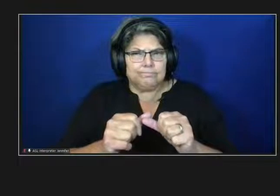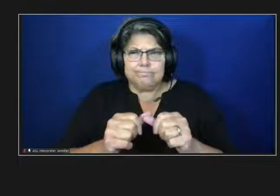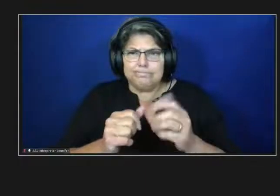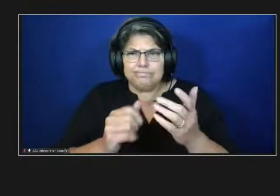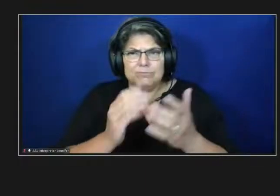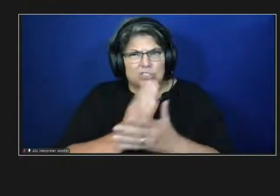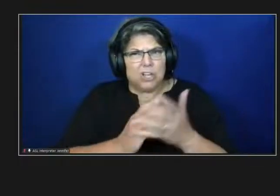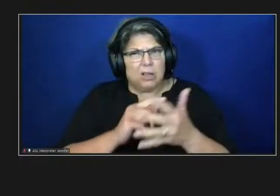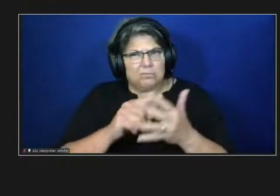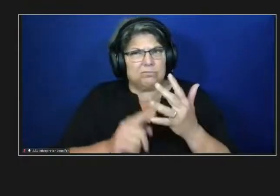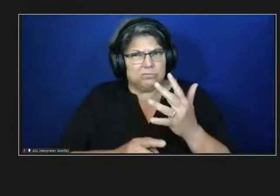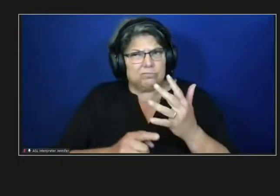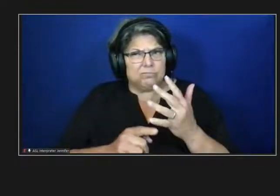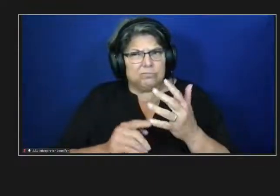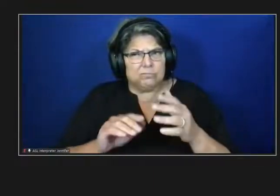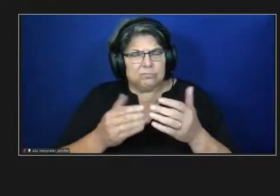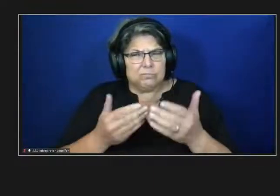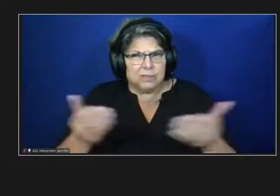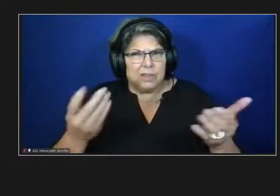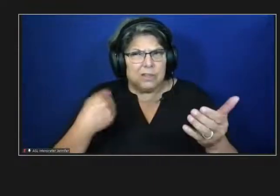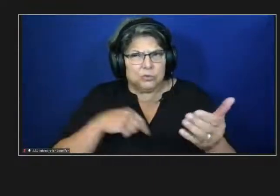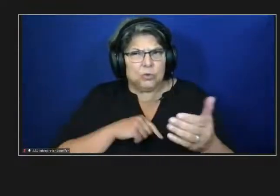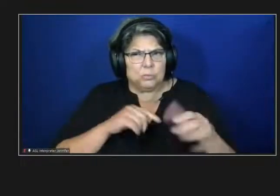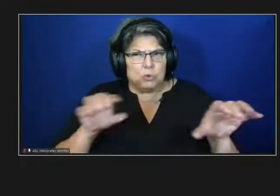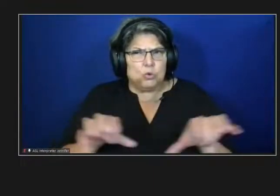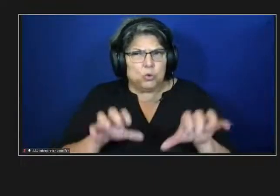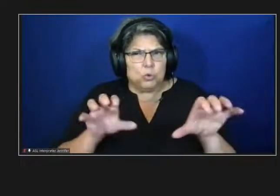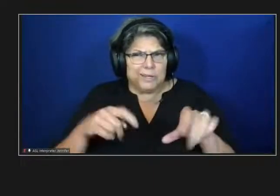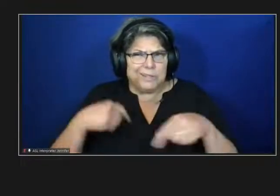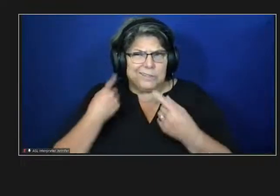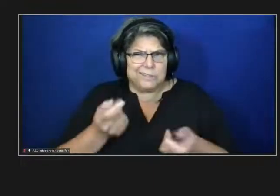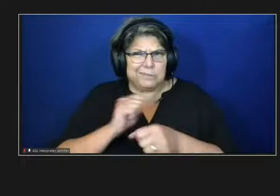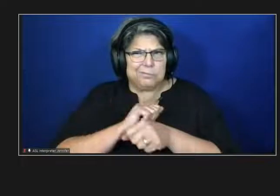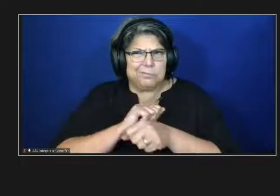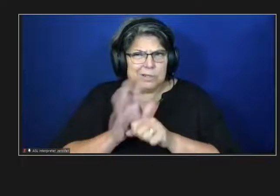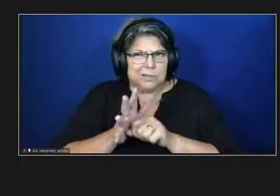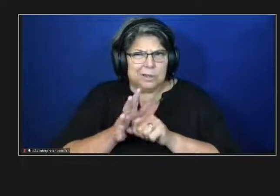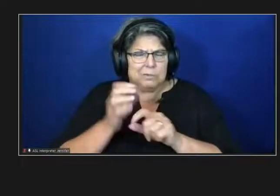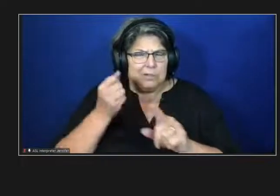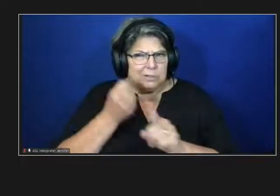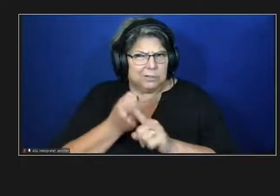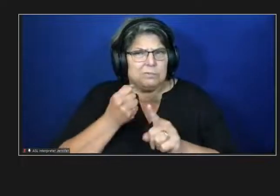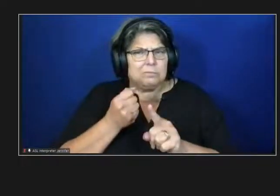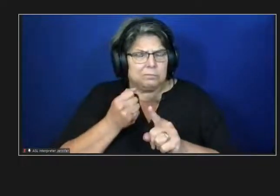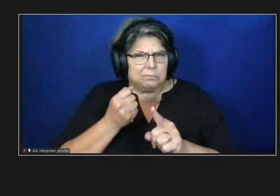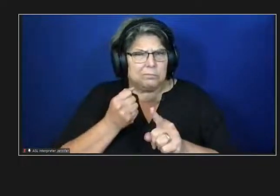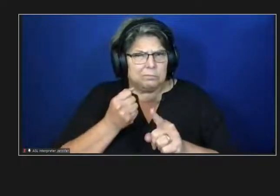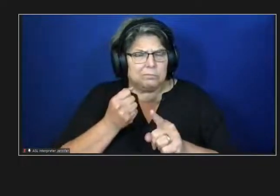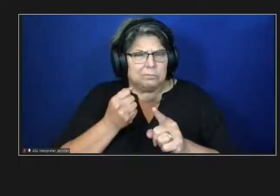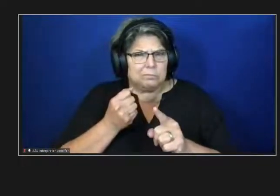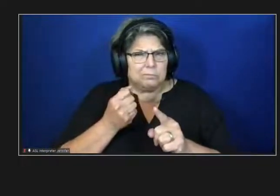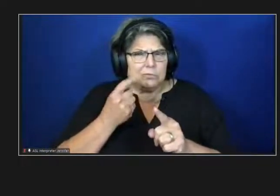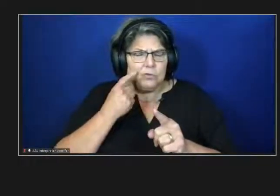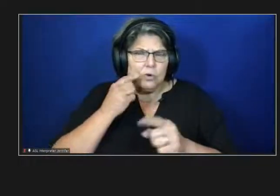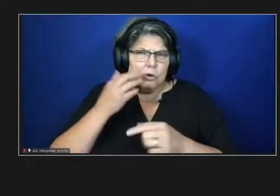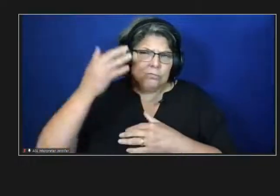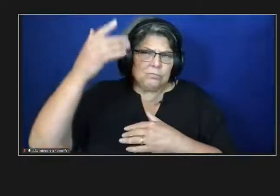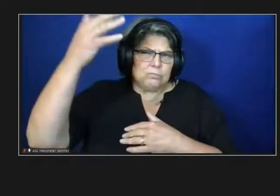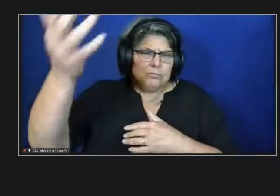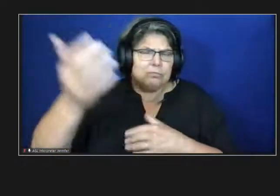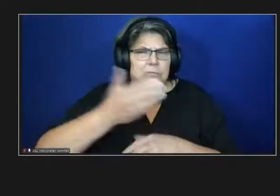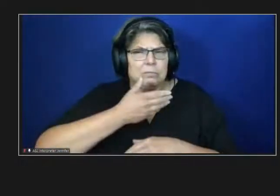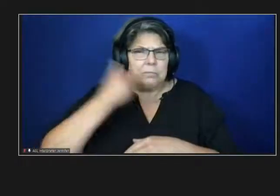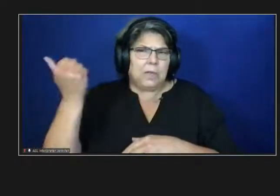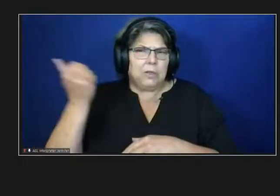practices that have been put into place during the pandemic towards sort of greater public